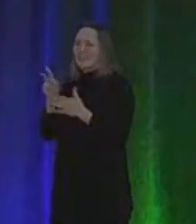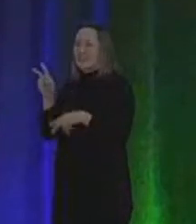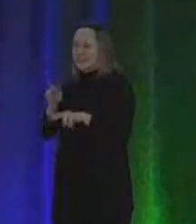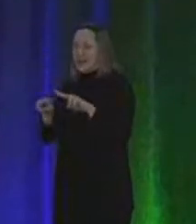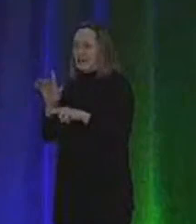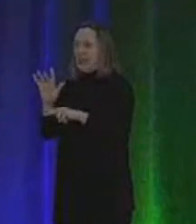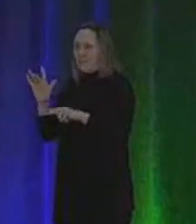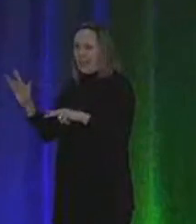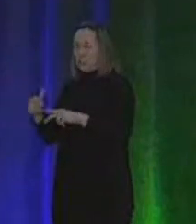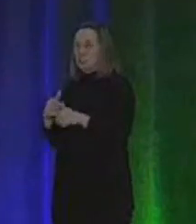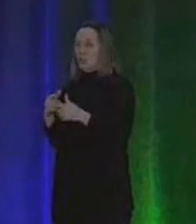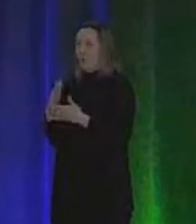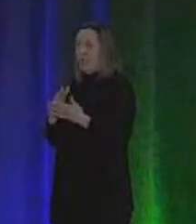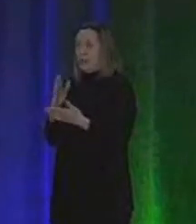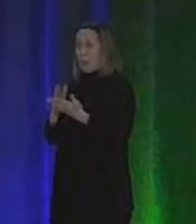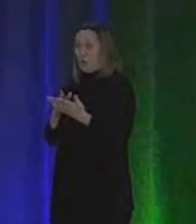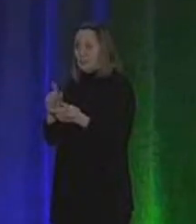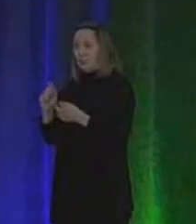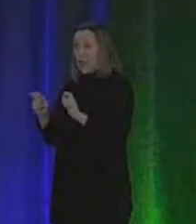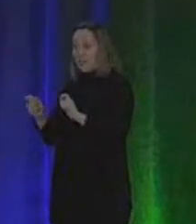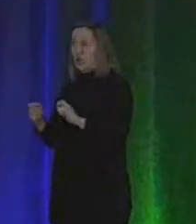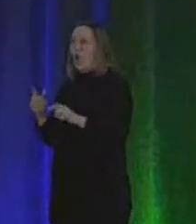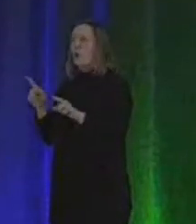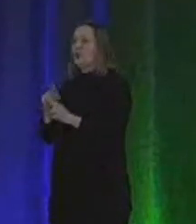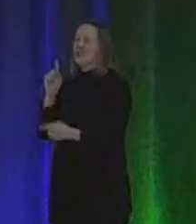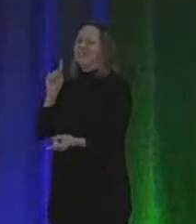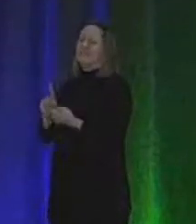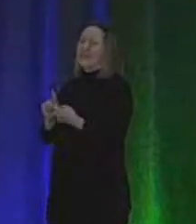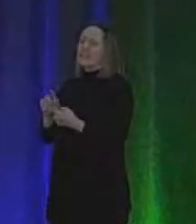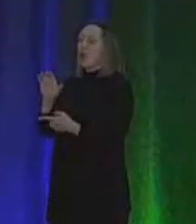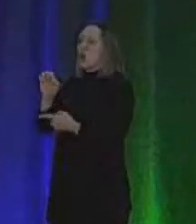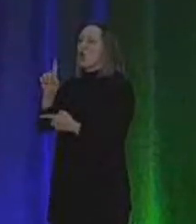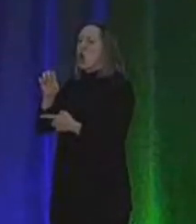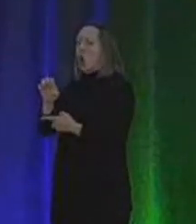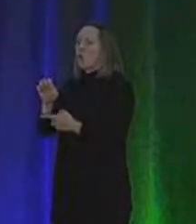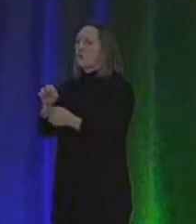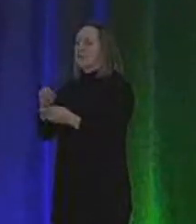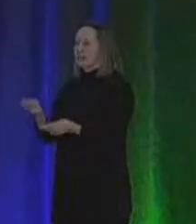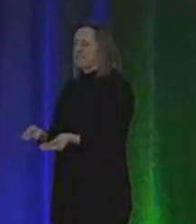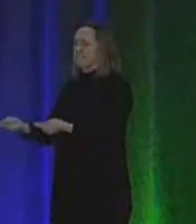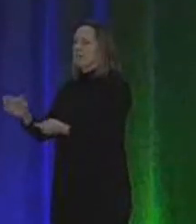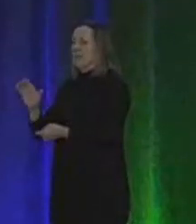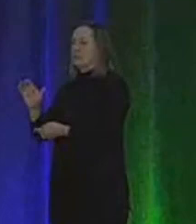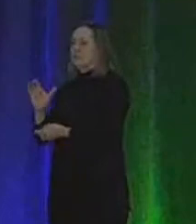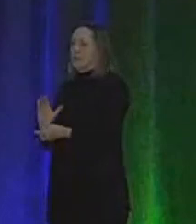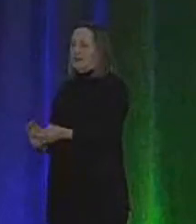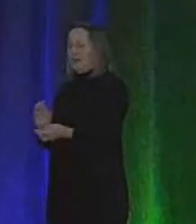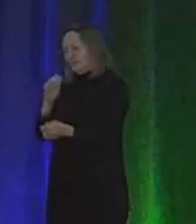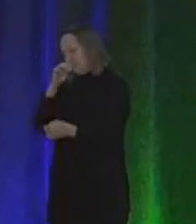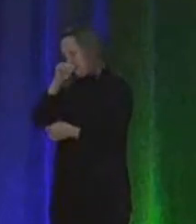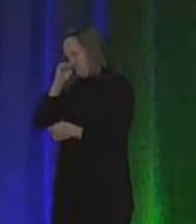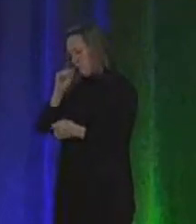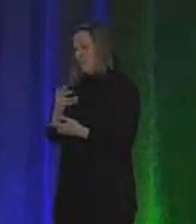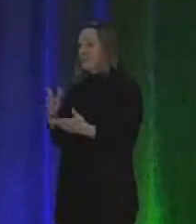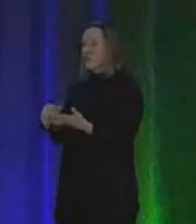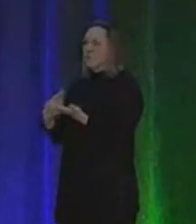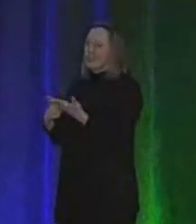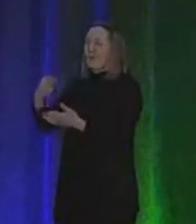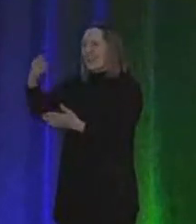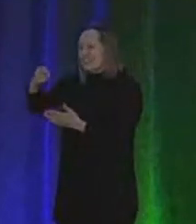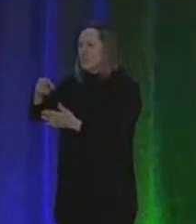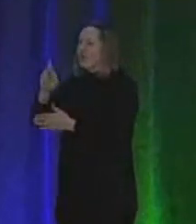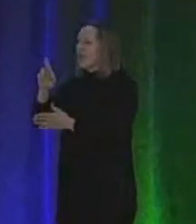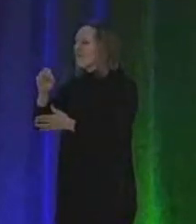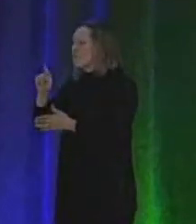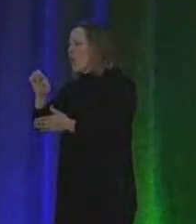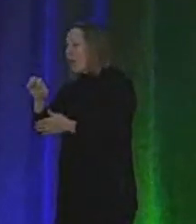changed. And overall, we're able to reduce the amount of code that's also sent back to the client. So we talked a little bit about the history of routing. We talked